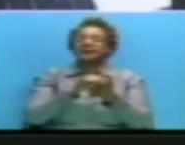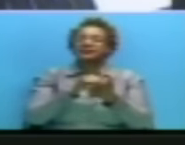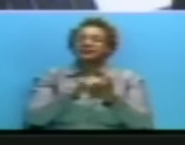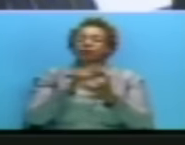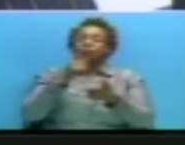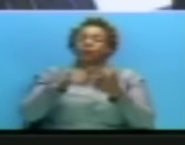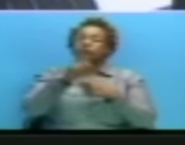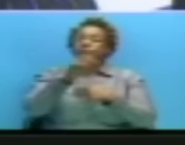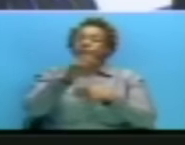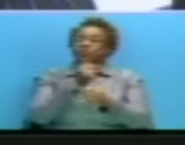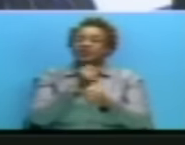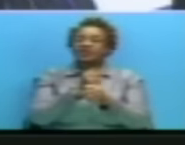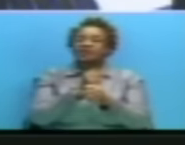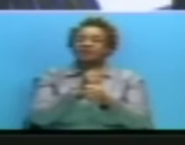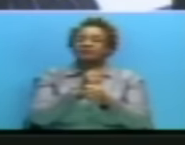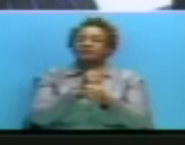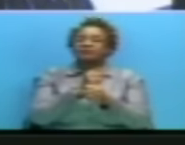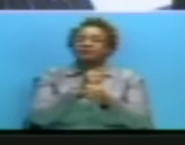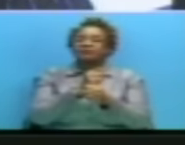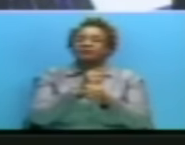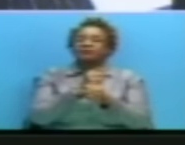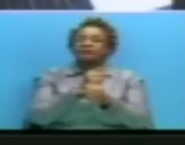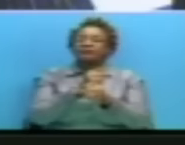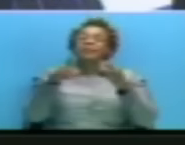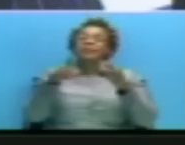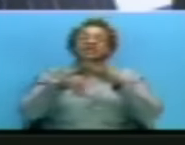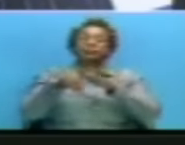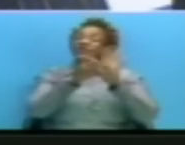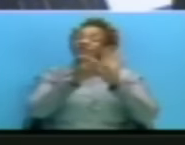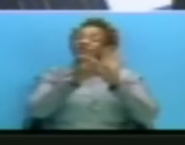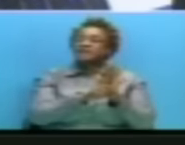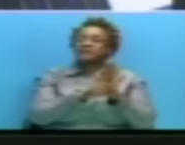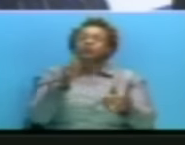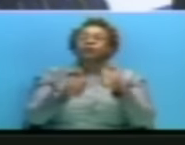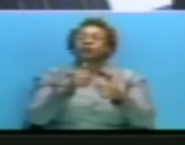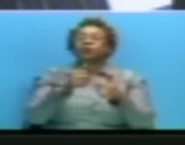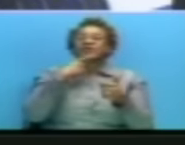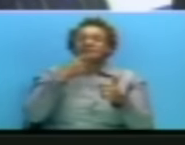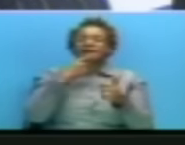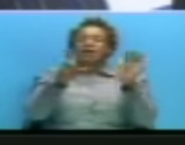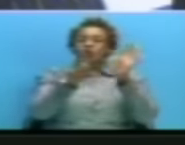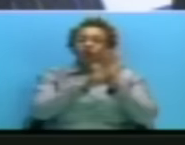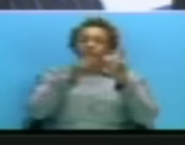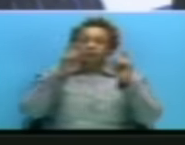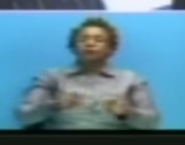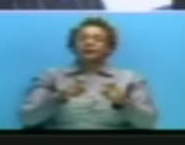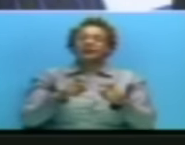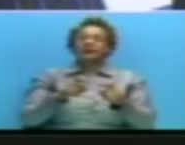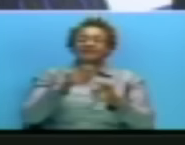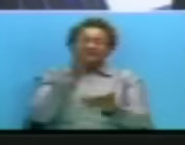what you're doing offends the principles of the principle of legality, which states that laws should be very